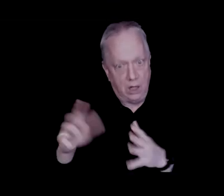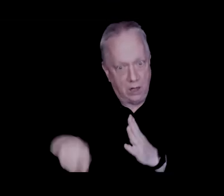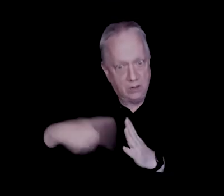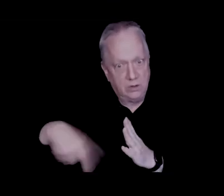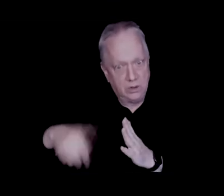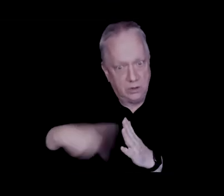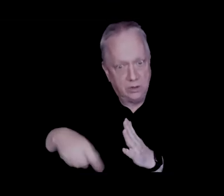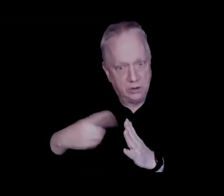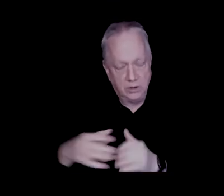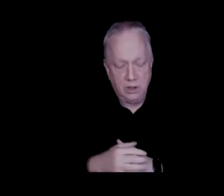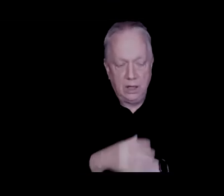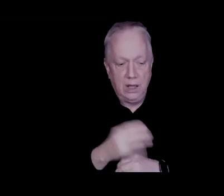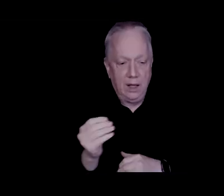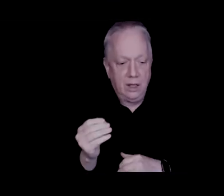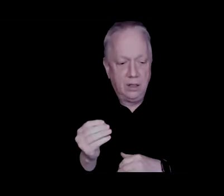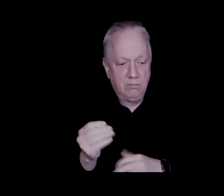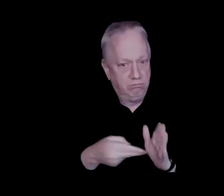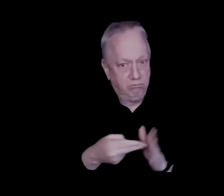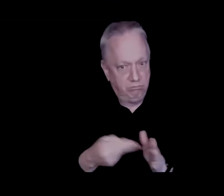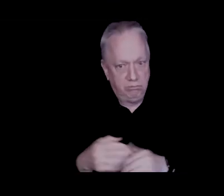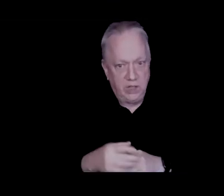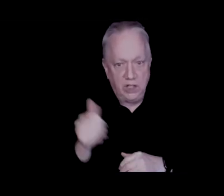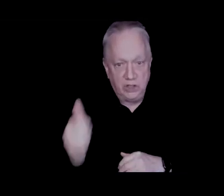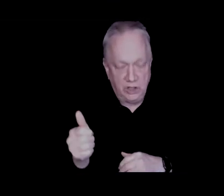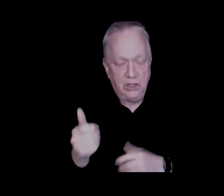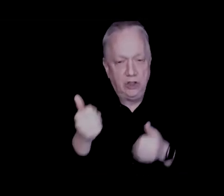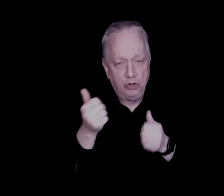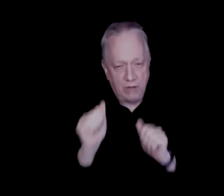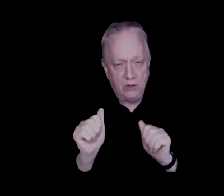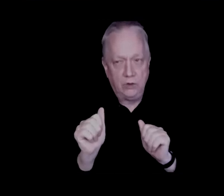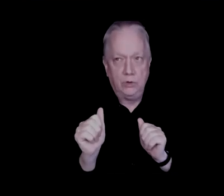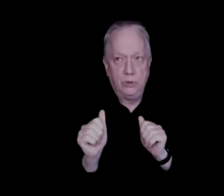a lot. And she tried to